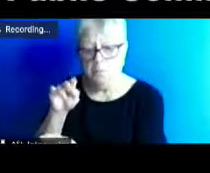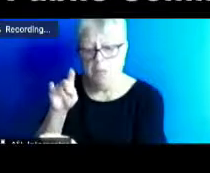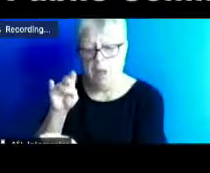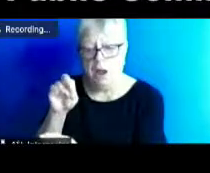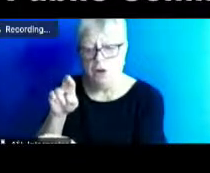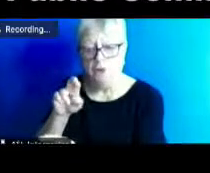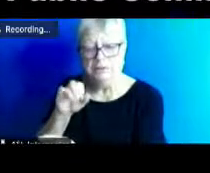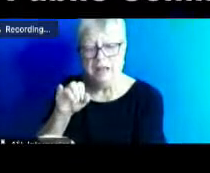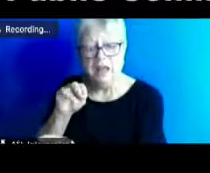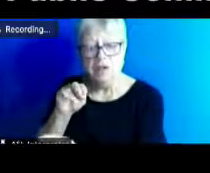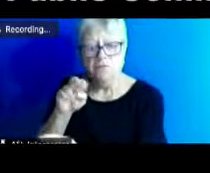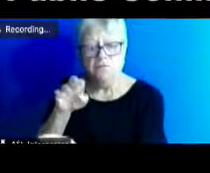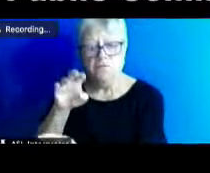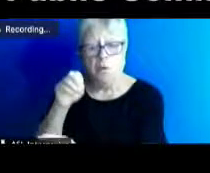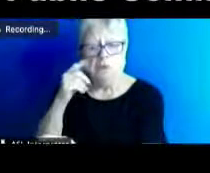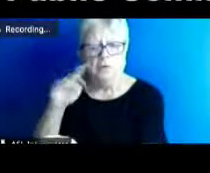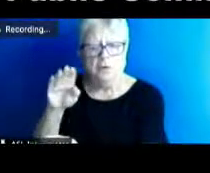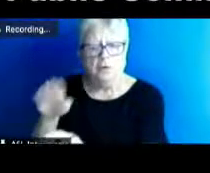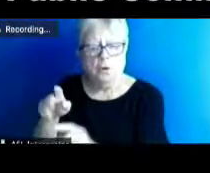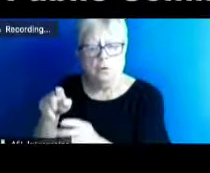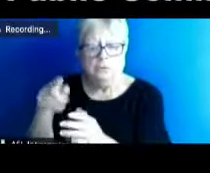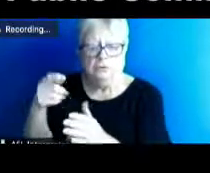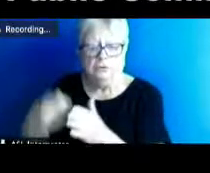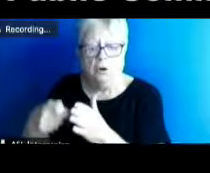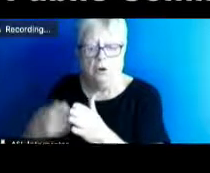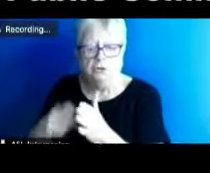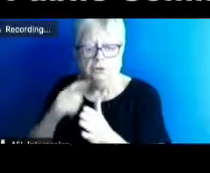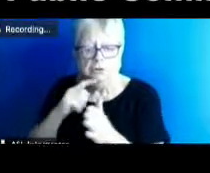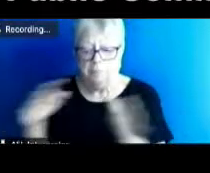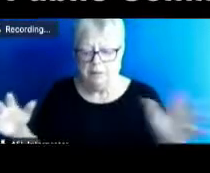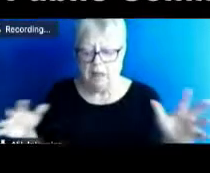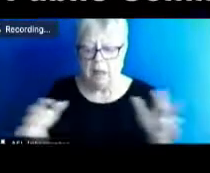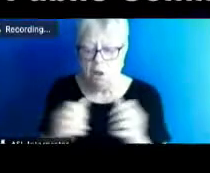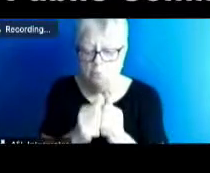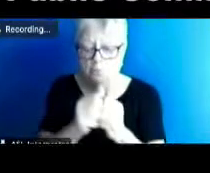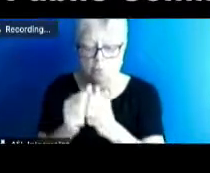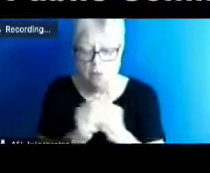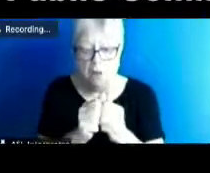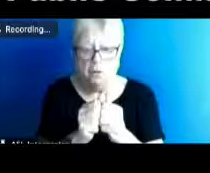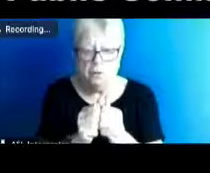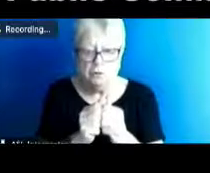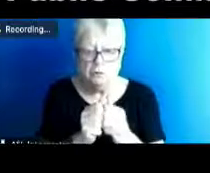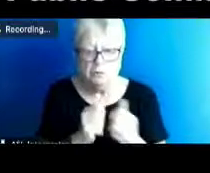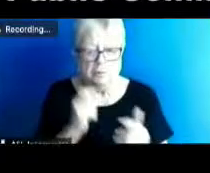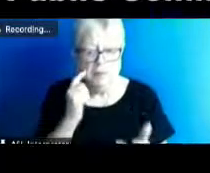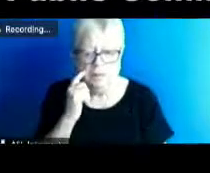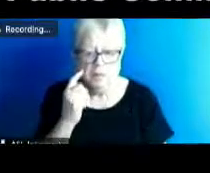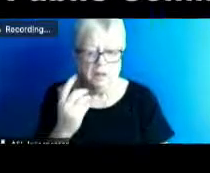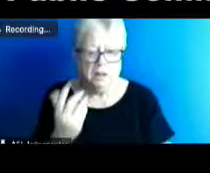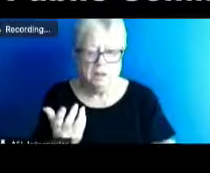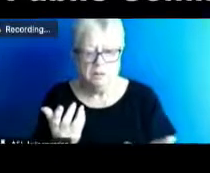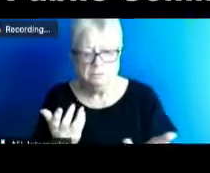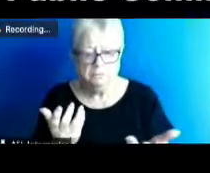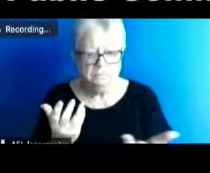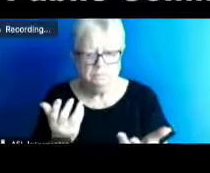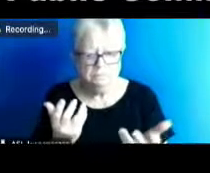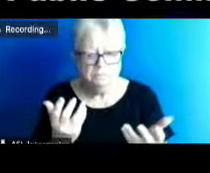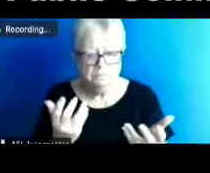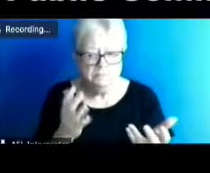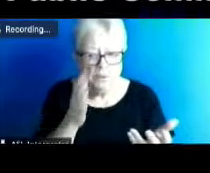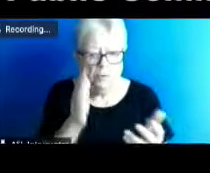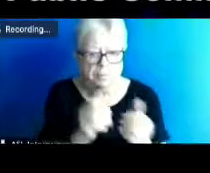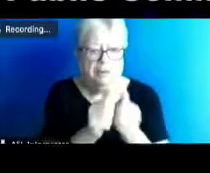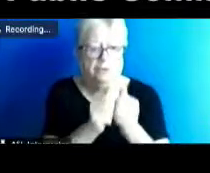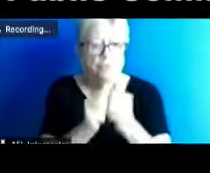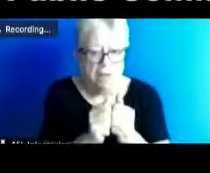those charges, and they come once, they come together. So I think they'll be reviewed together, even though